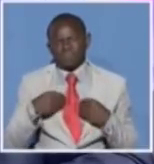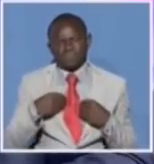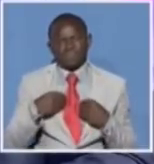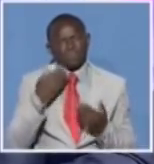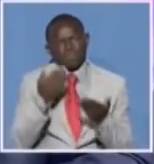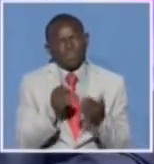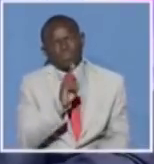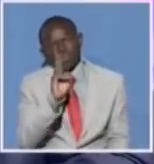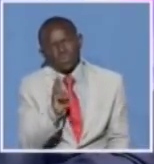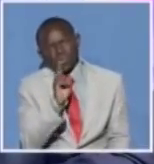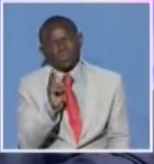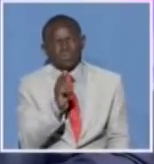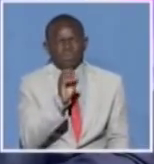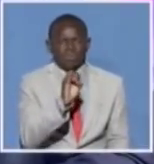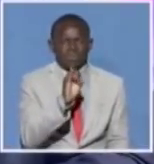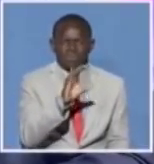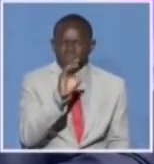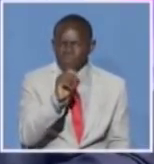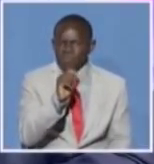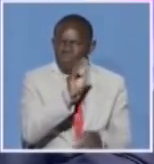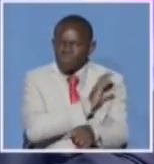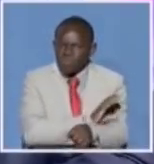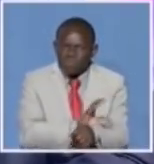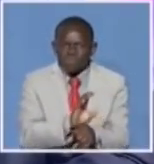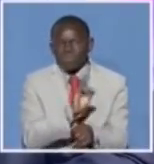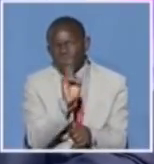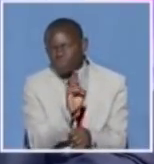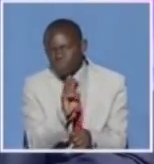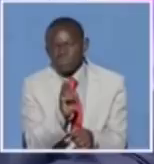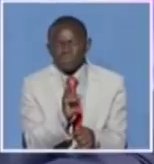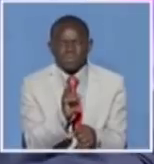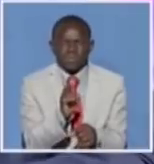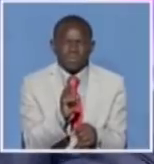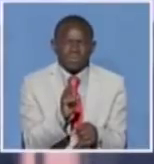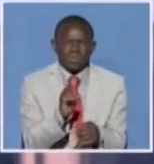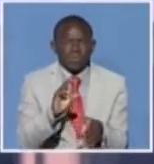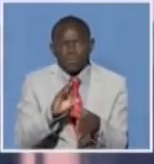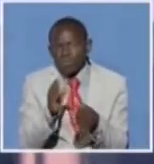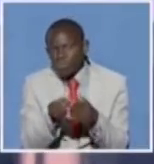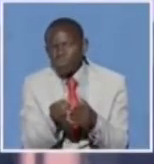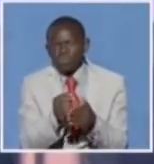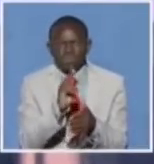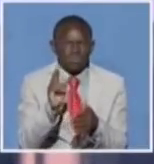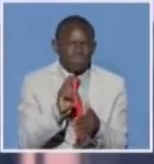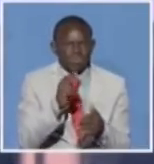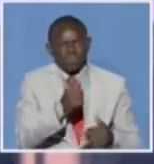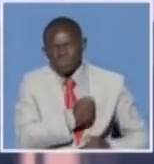also exploring other ways such as the one that you highlight. I wouldn't immediately